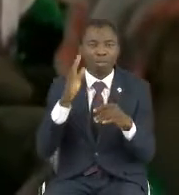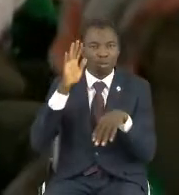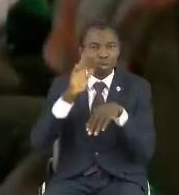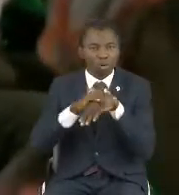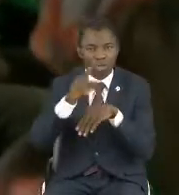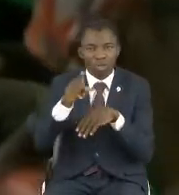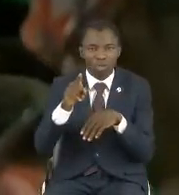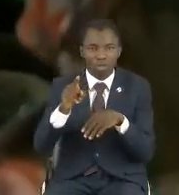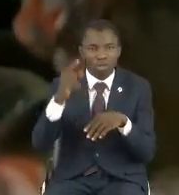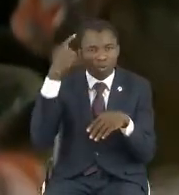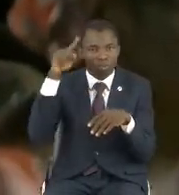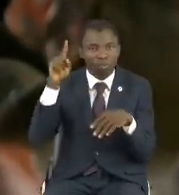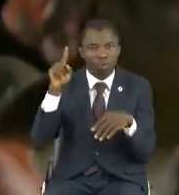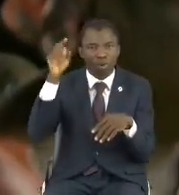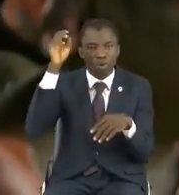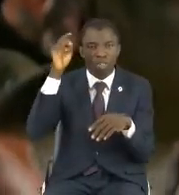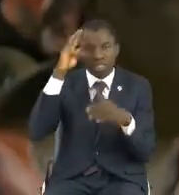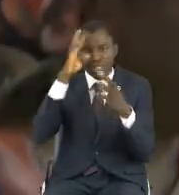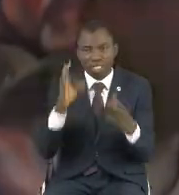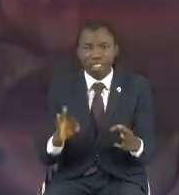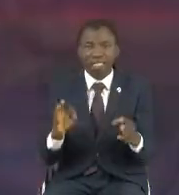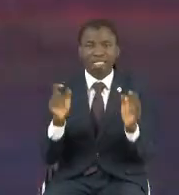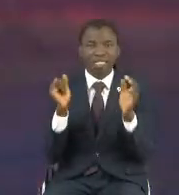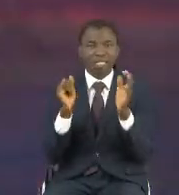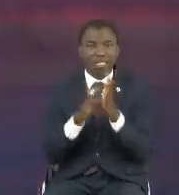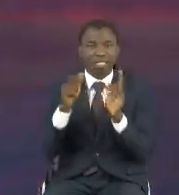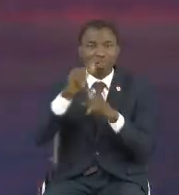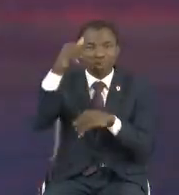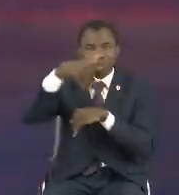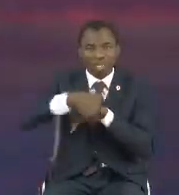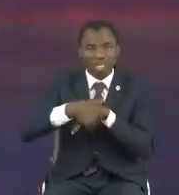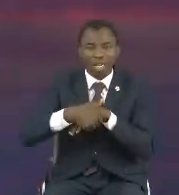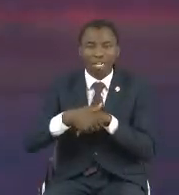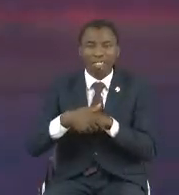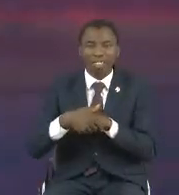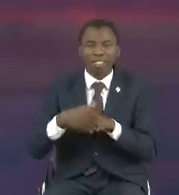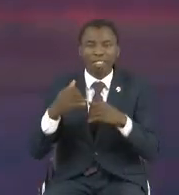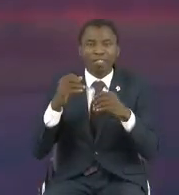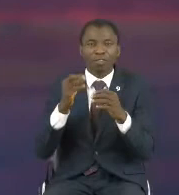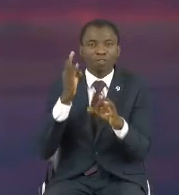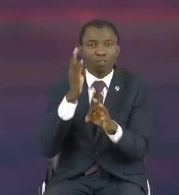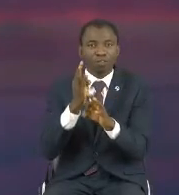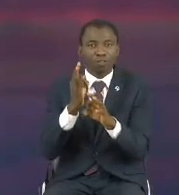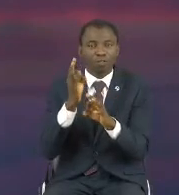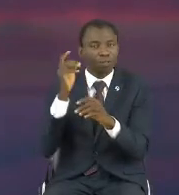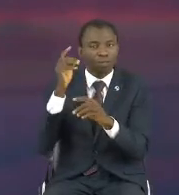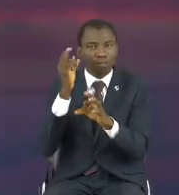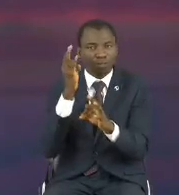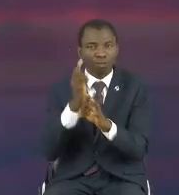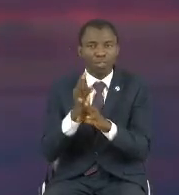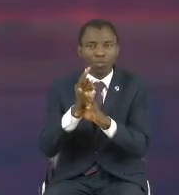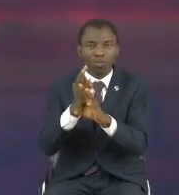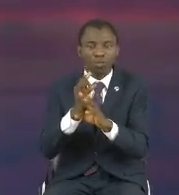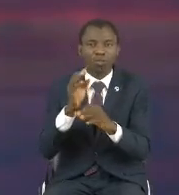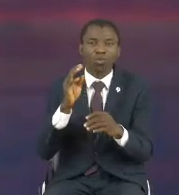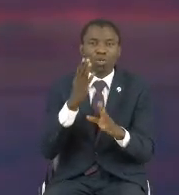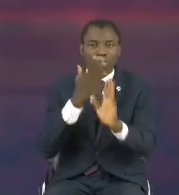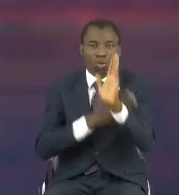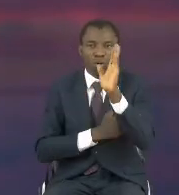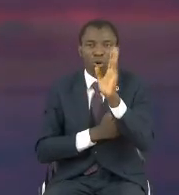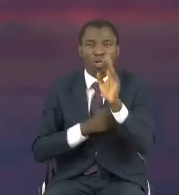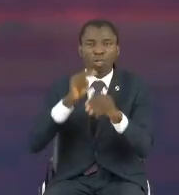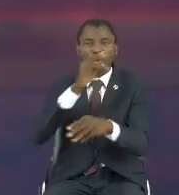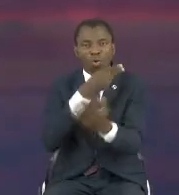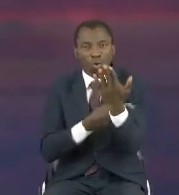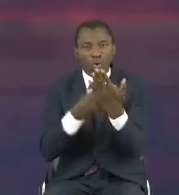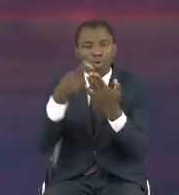for deciding that tonight, faithful God, mighty God, holy